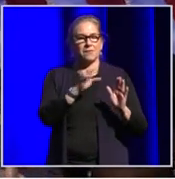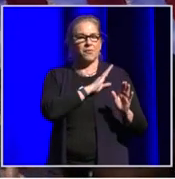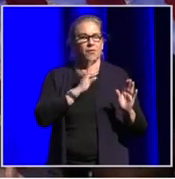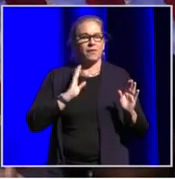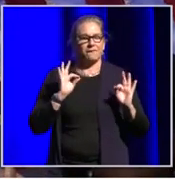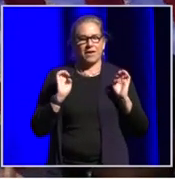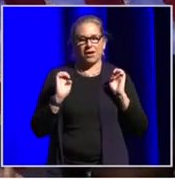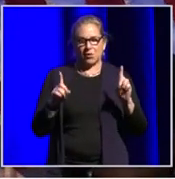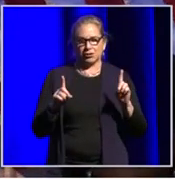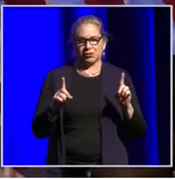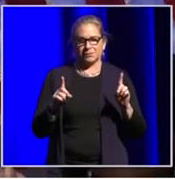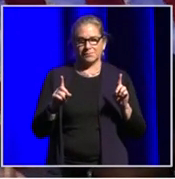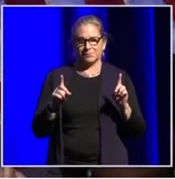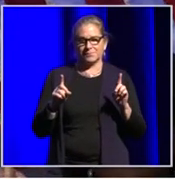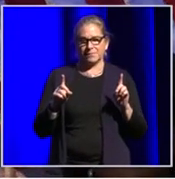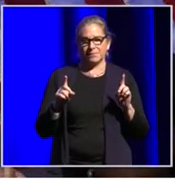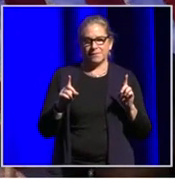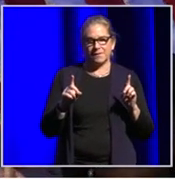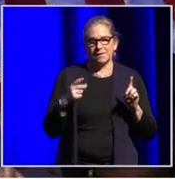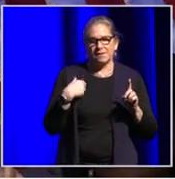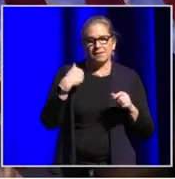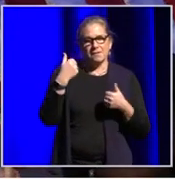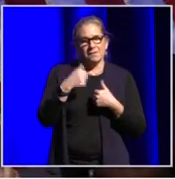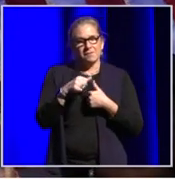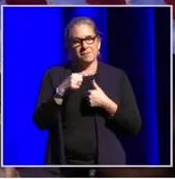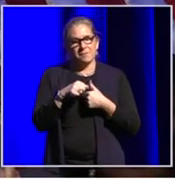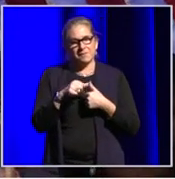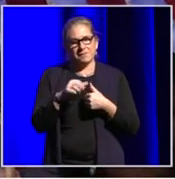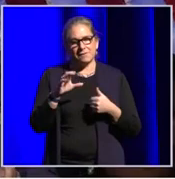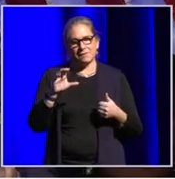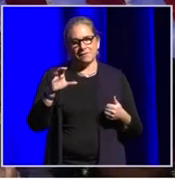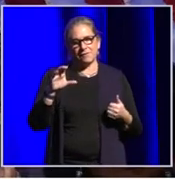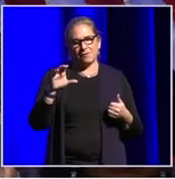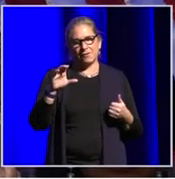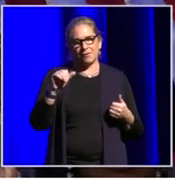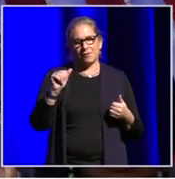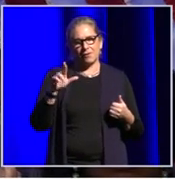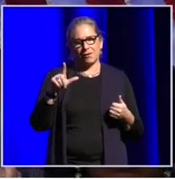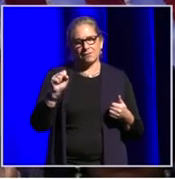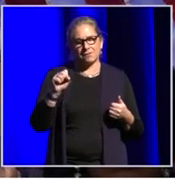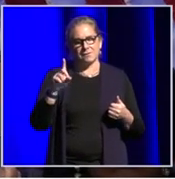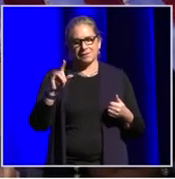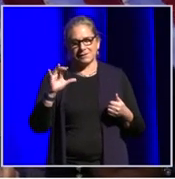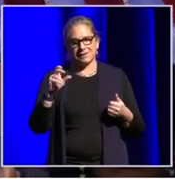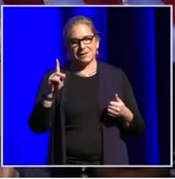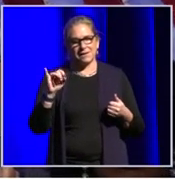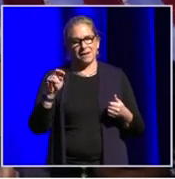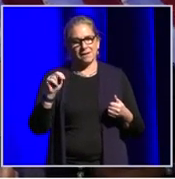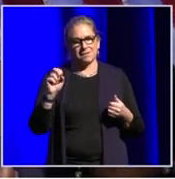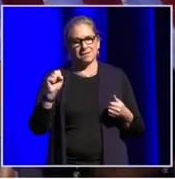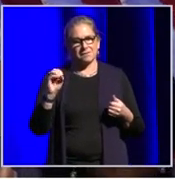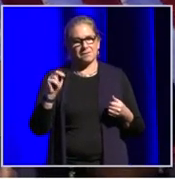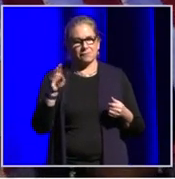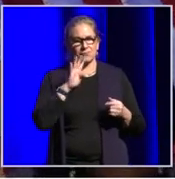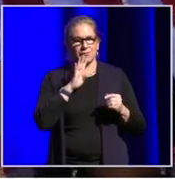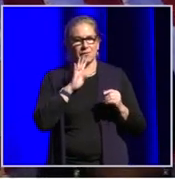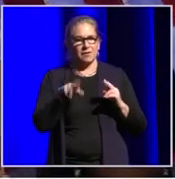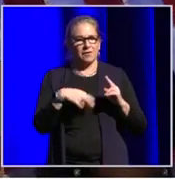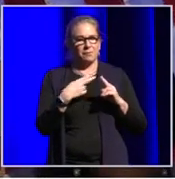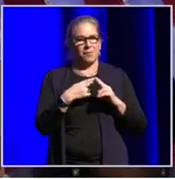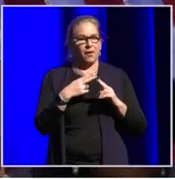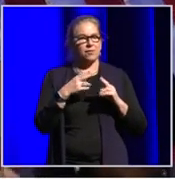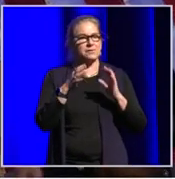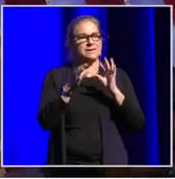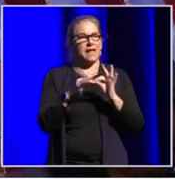Dickens's A Tale of Two Cities. It is the best of times, it is the worst of times. And I referenced